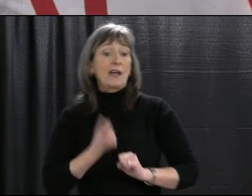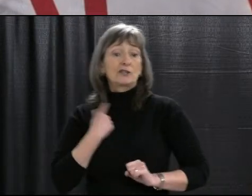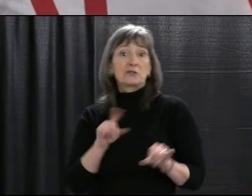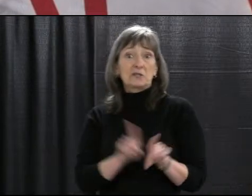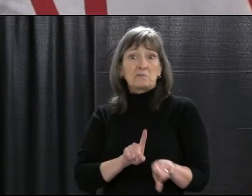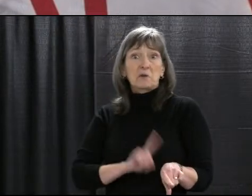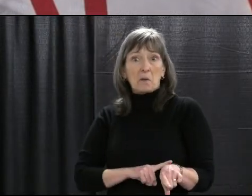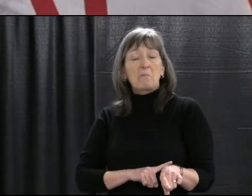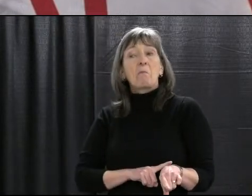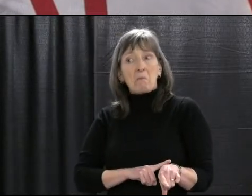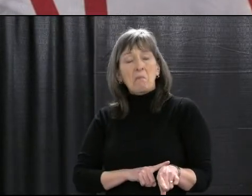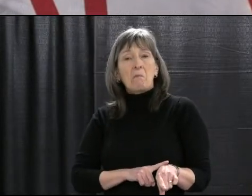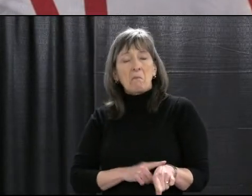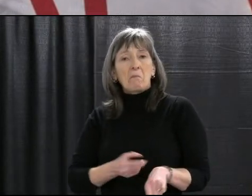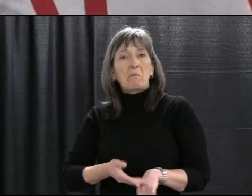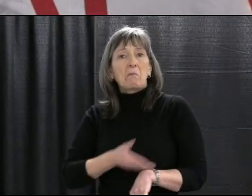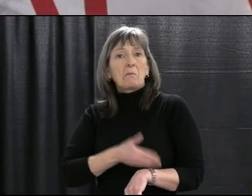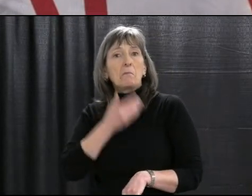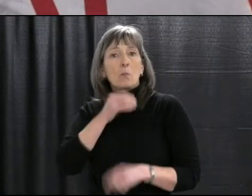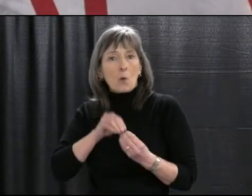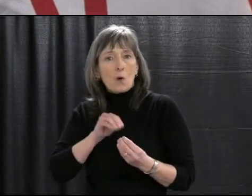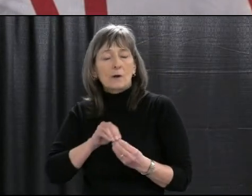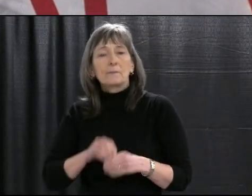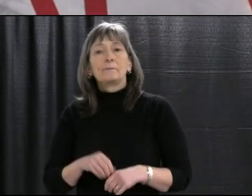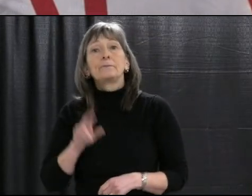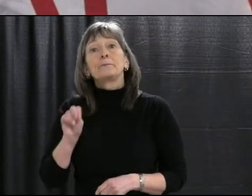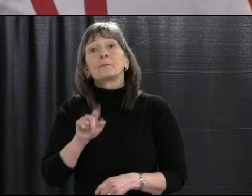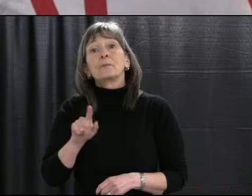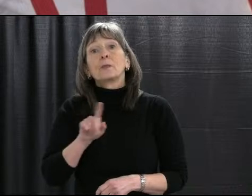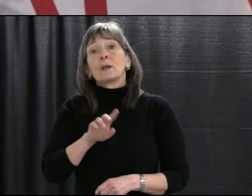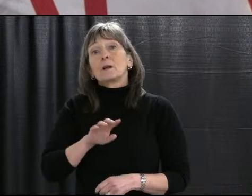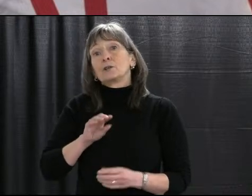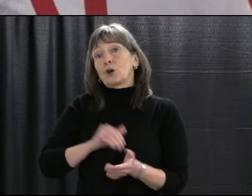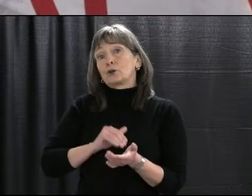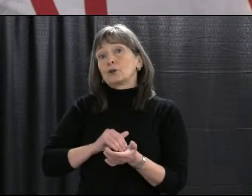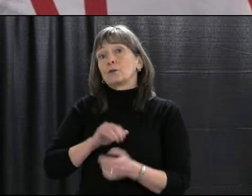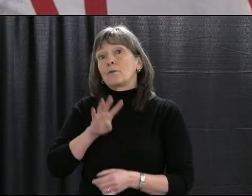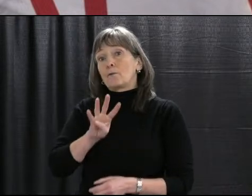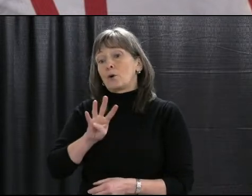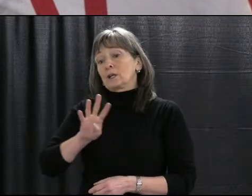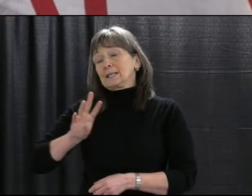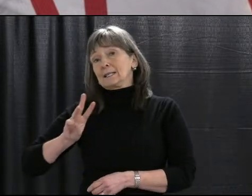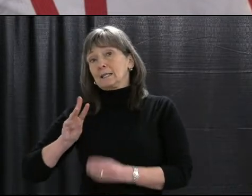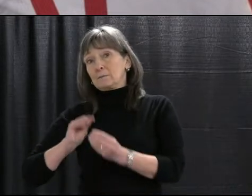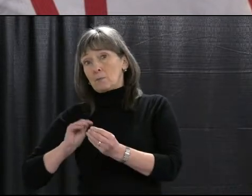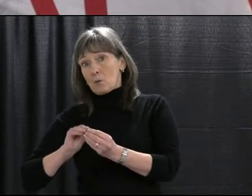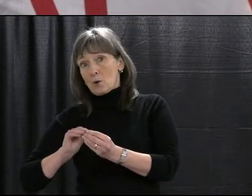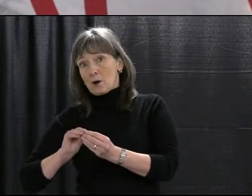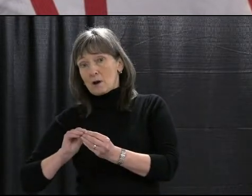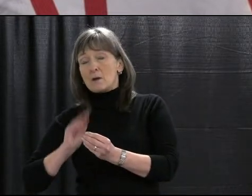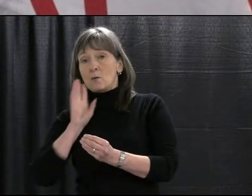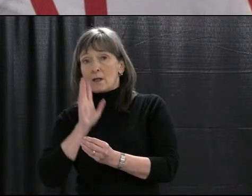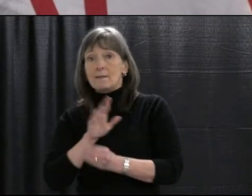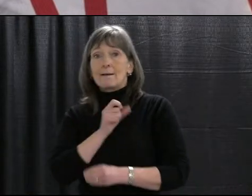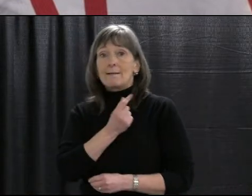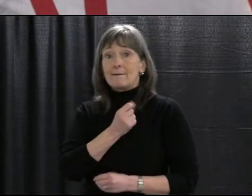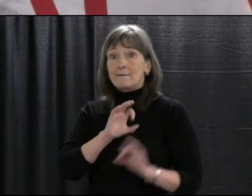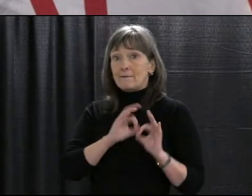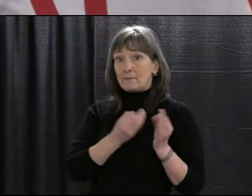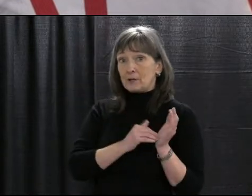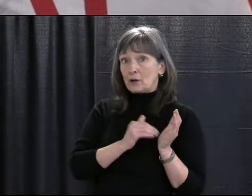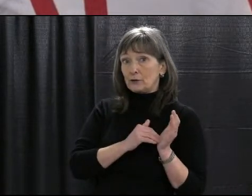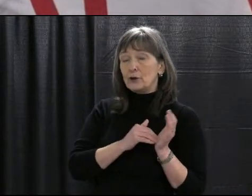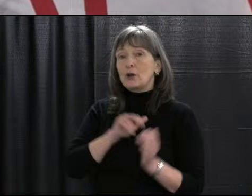2023. In Newfoundland and Labrador, 46 more physicians, or 11 family physicians and 35